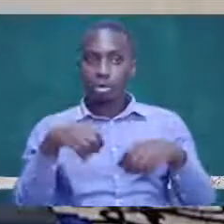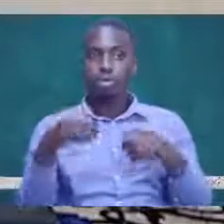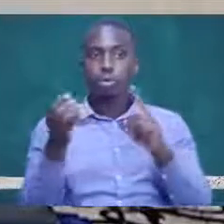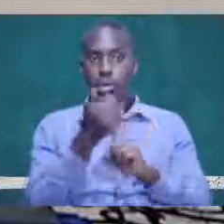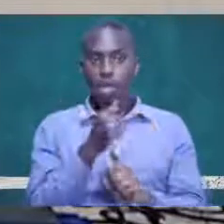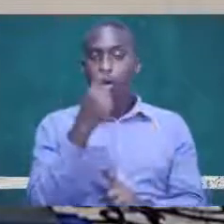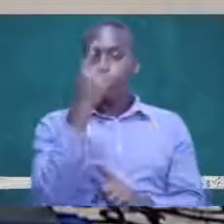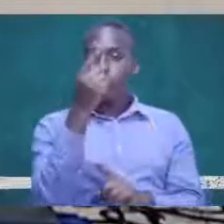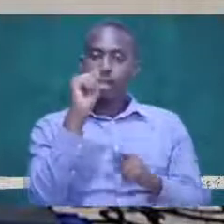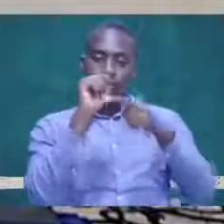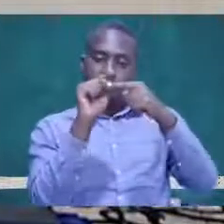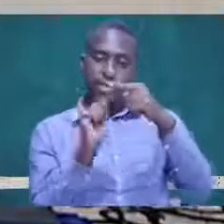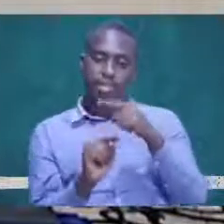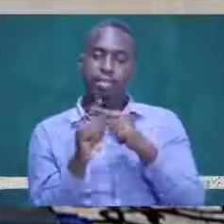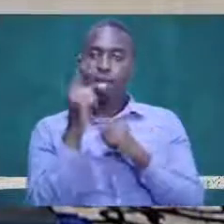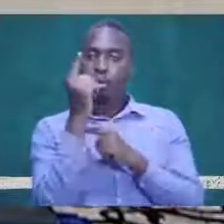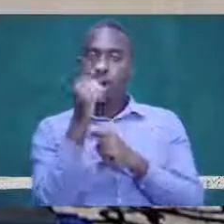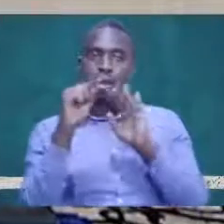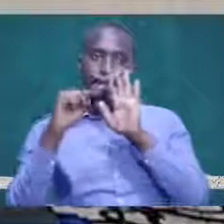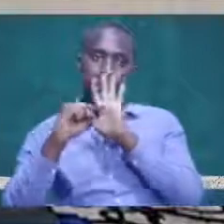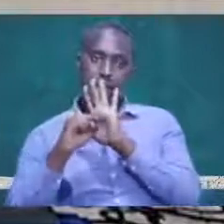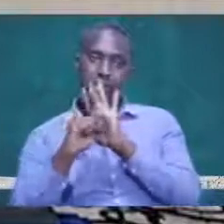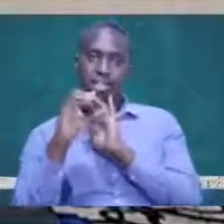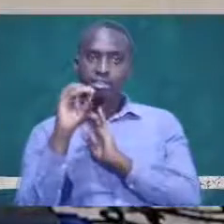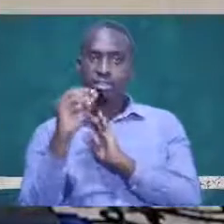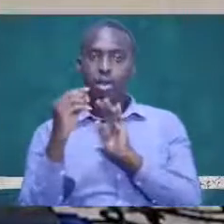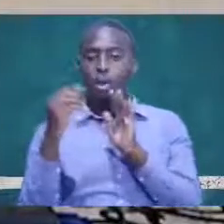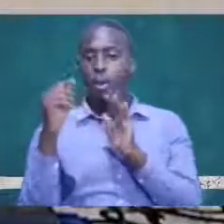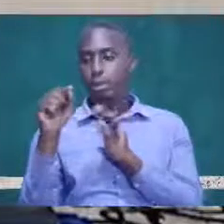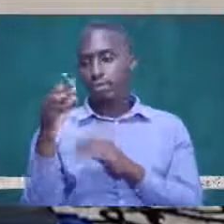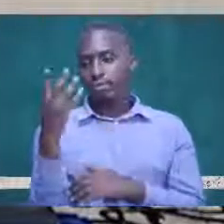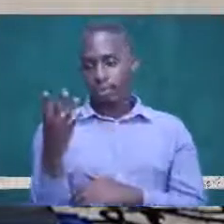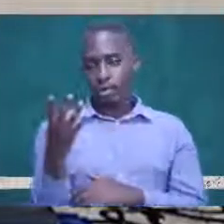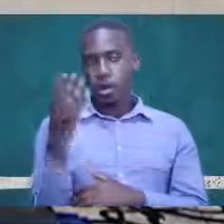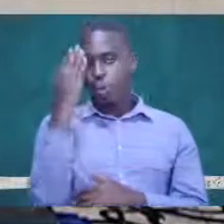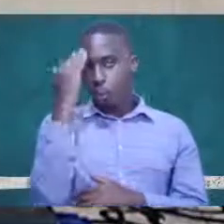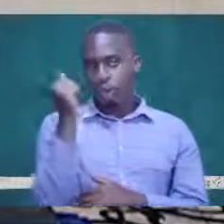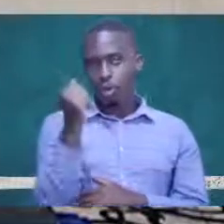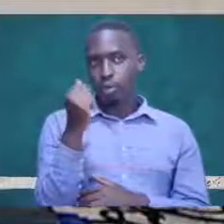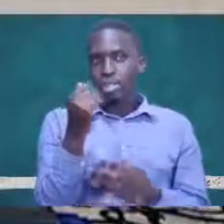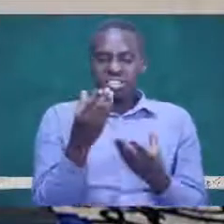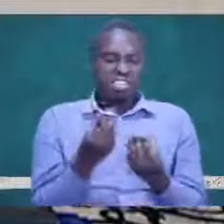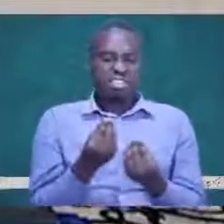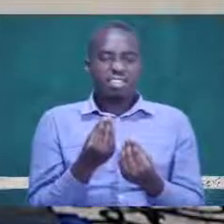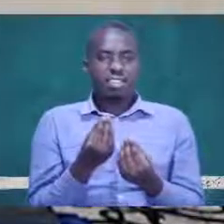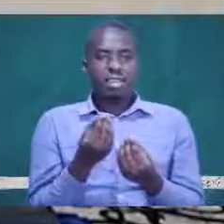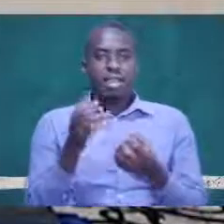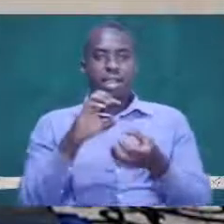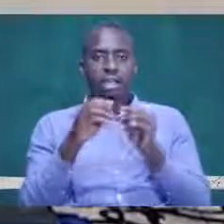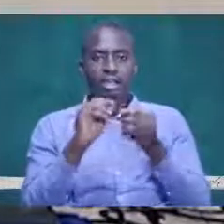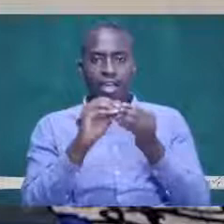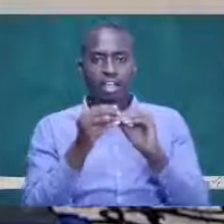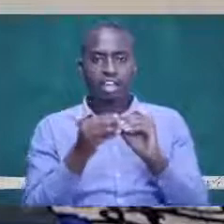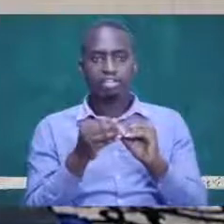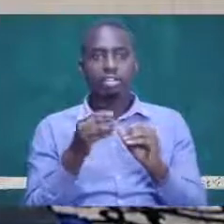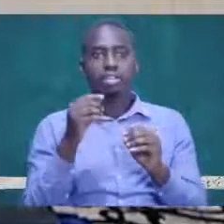1 divided by 1 minus 0.4. Because For easy calculation, it will be 40 out